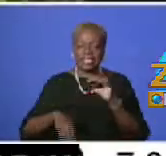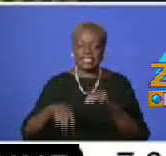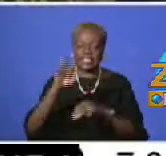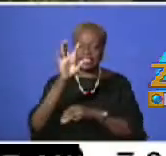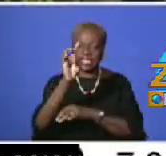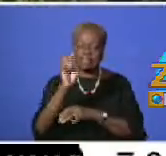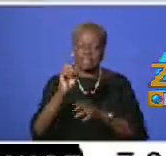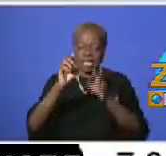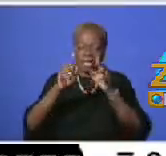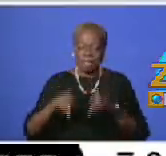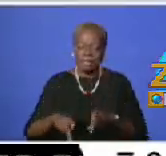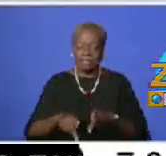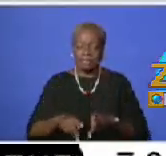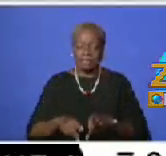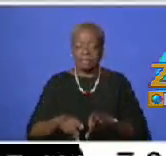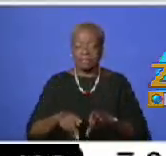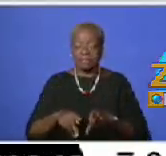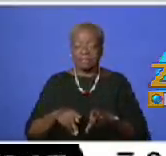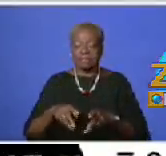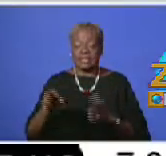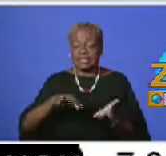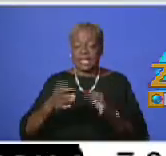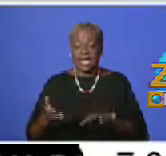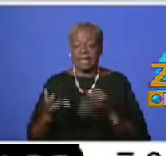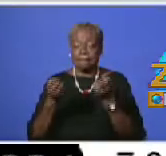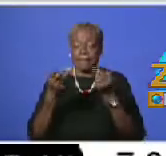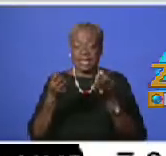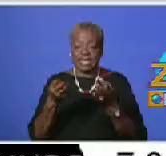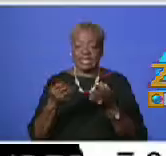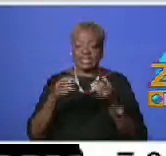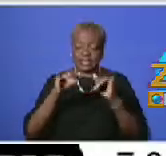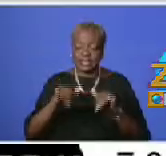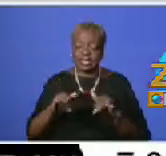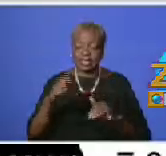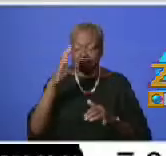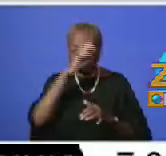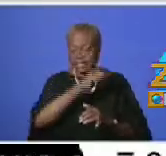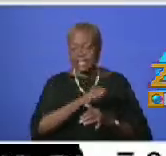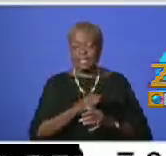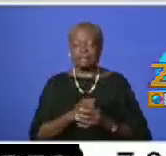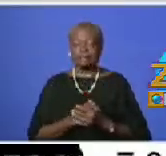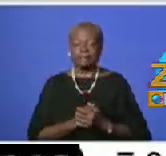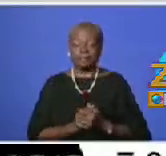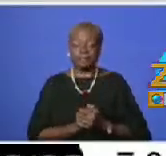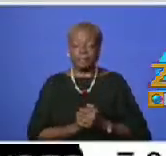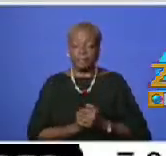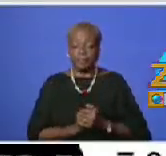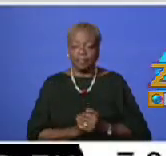that fateful day, while many remain missing. For the ZNS News Network, I'm Makush Lapinder.